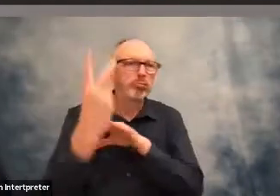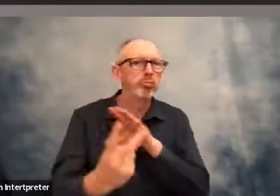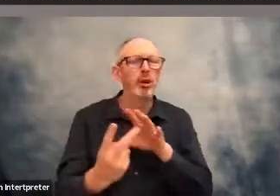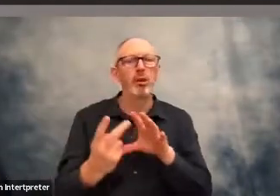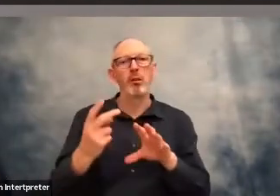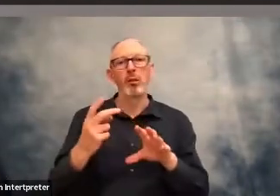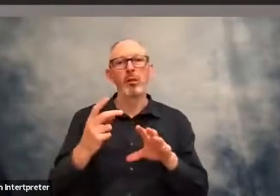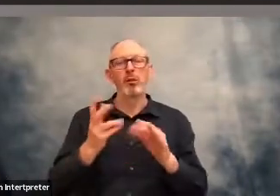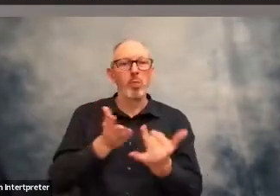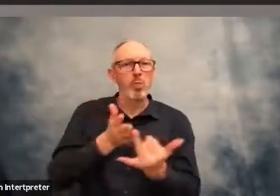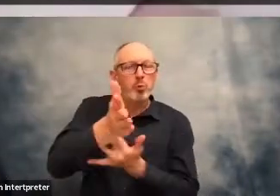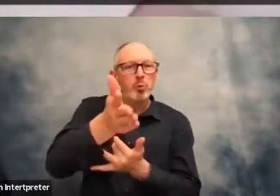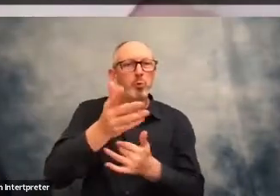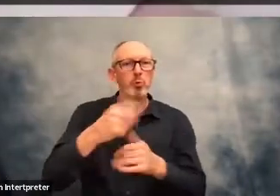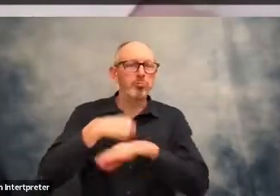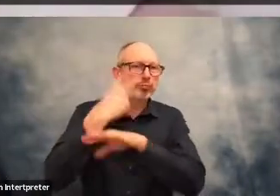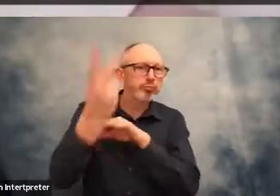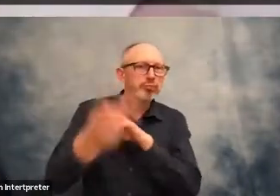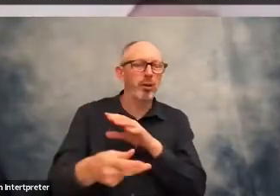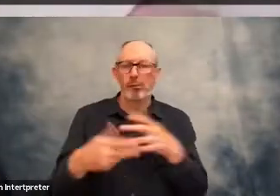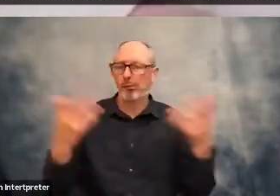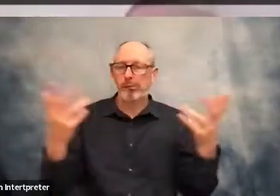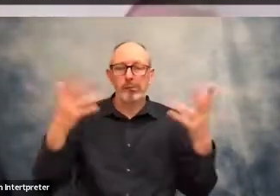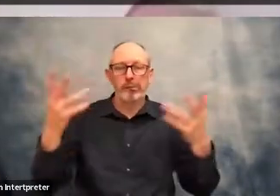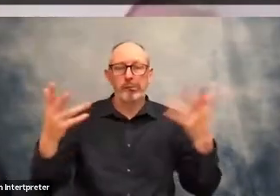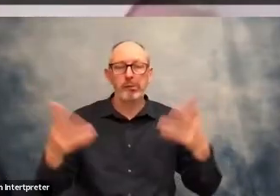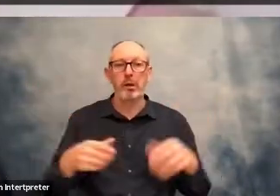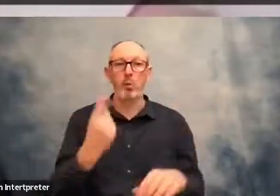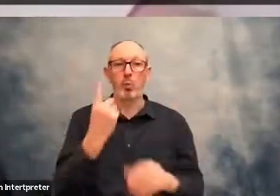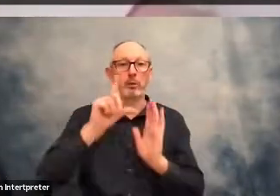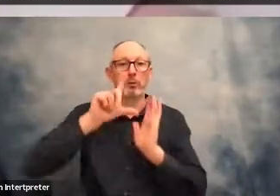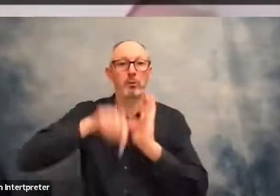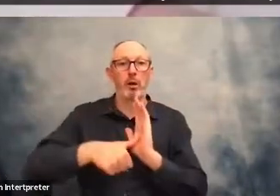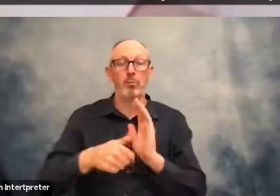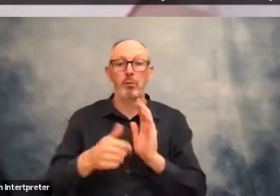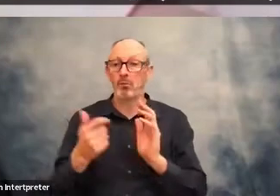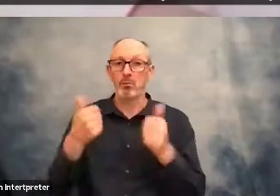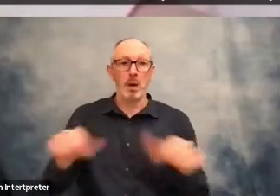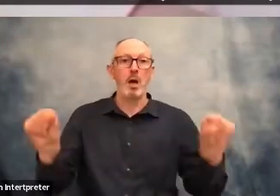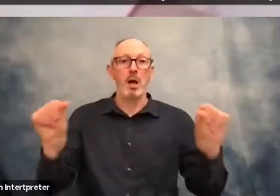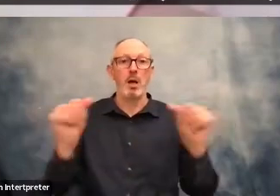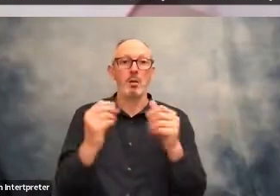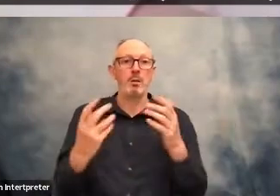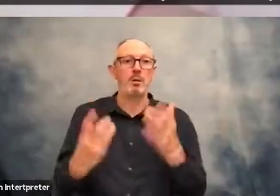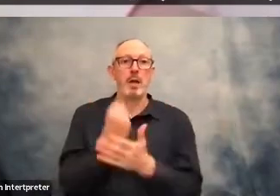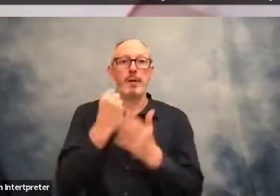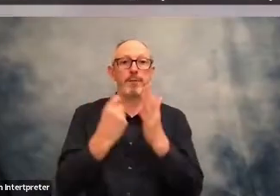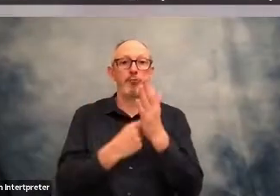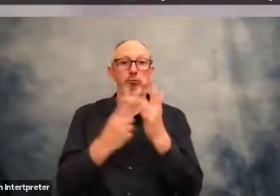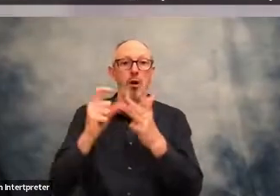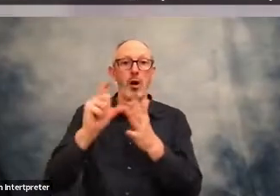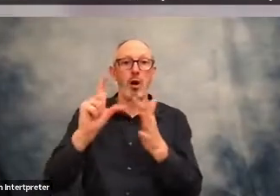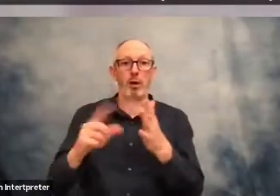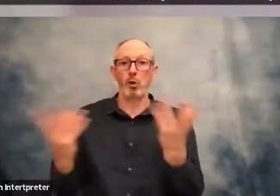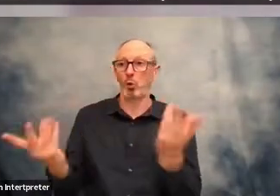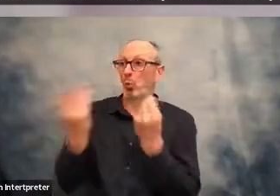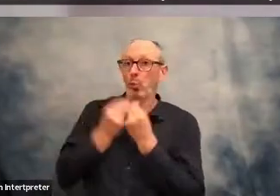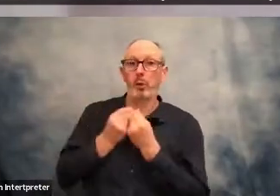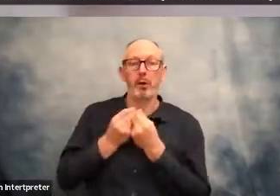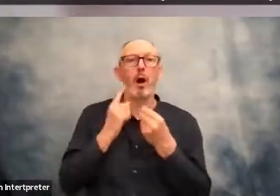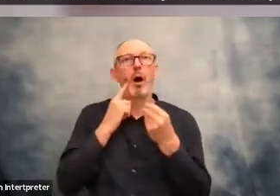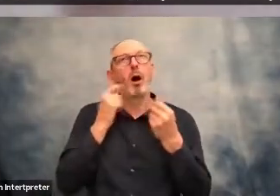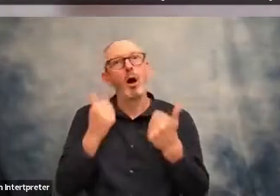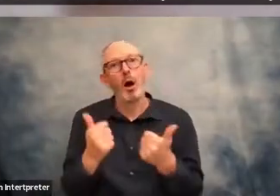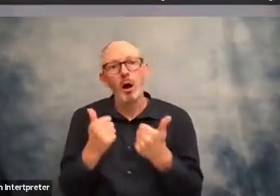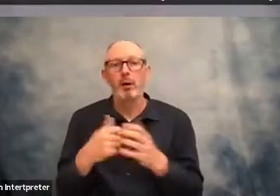through the console. Once we got involved with Safe Ride, I knew that I wasn't on my own. Safe Ride brought